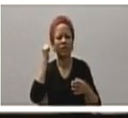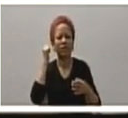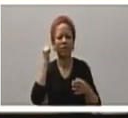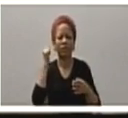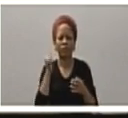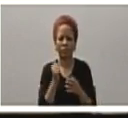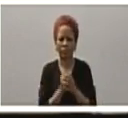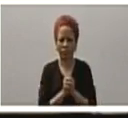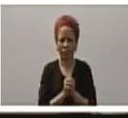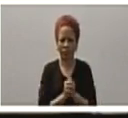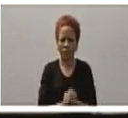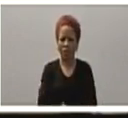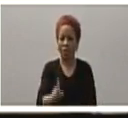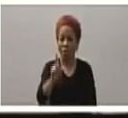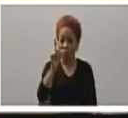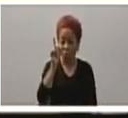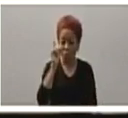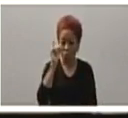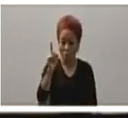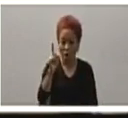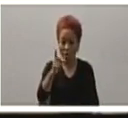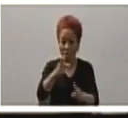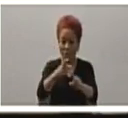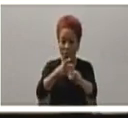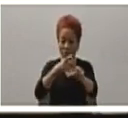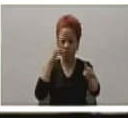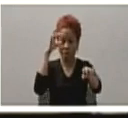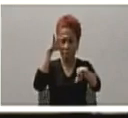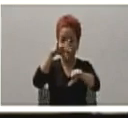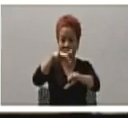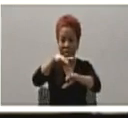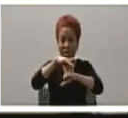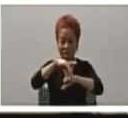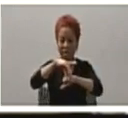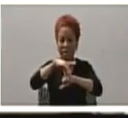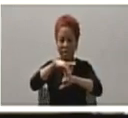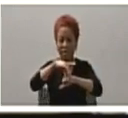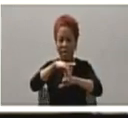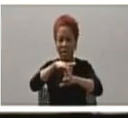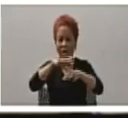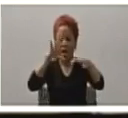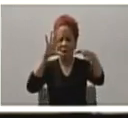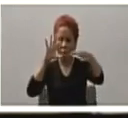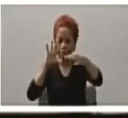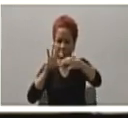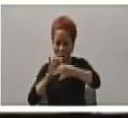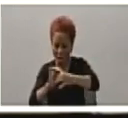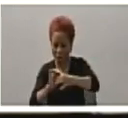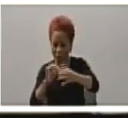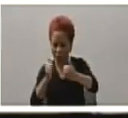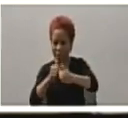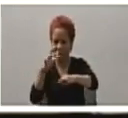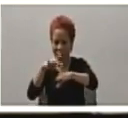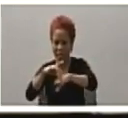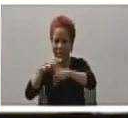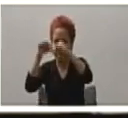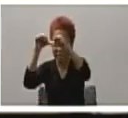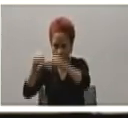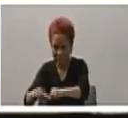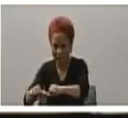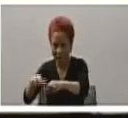the one who is from the earth belongs to the earth. It remains on earth.